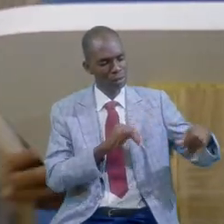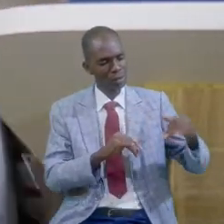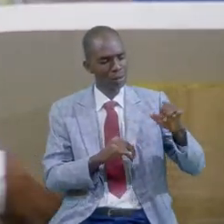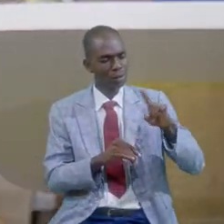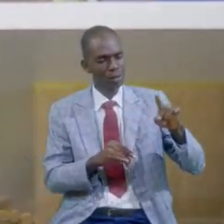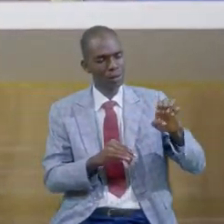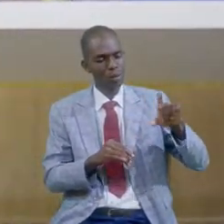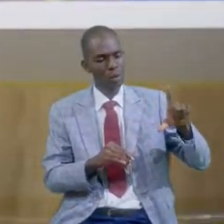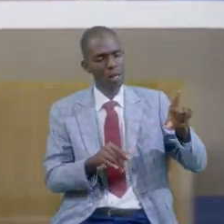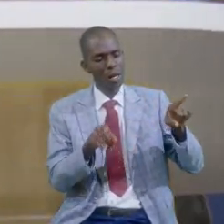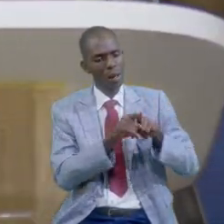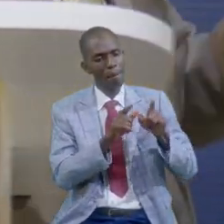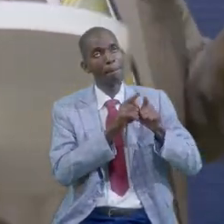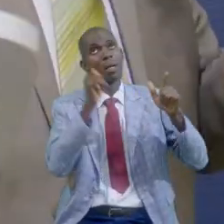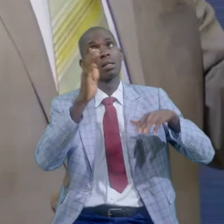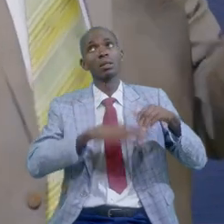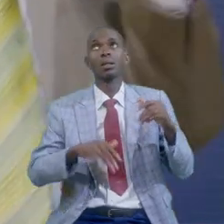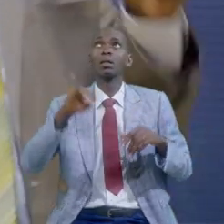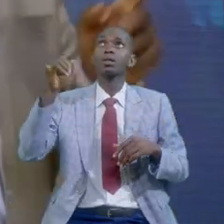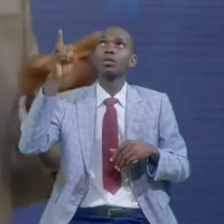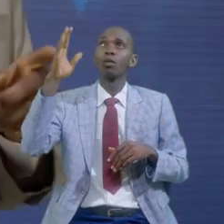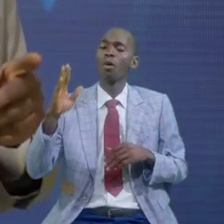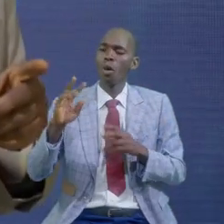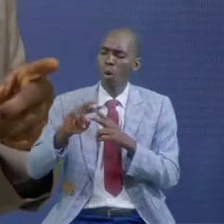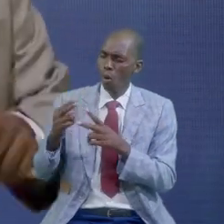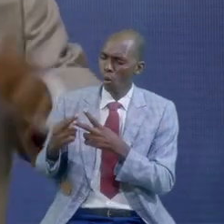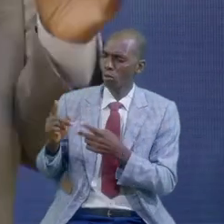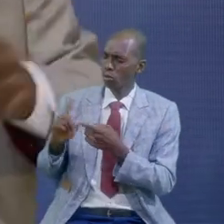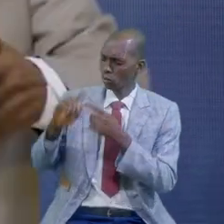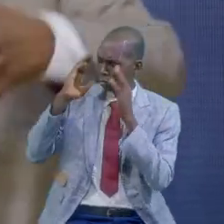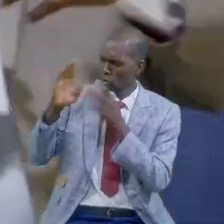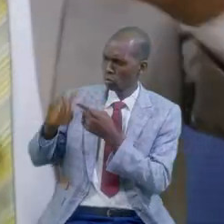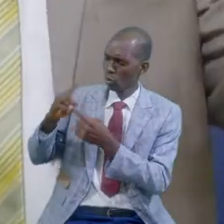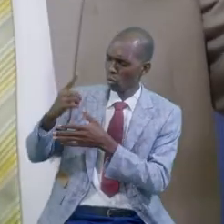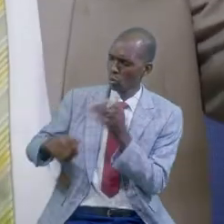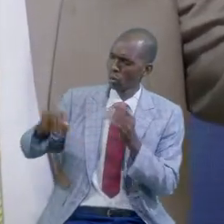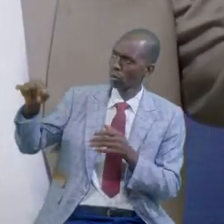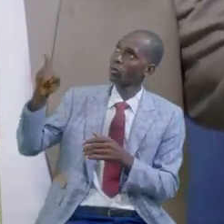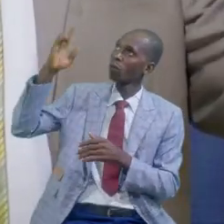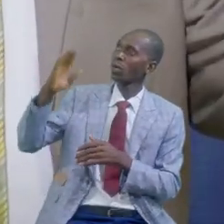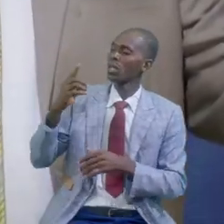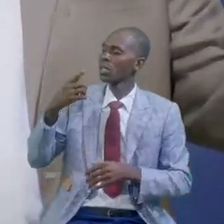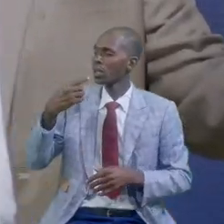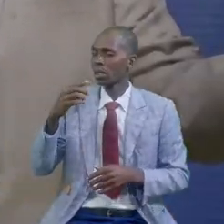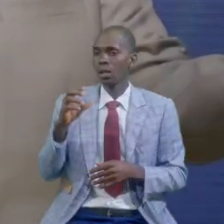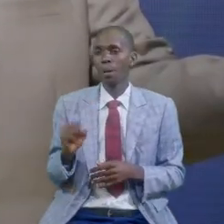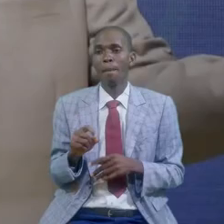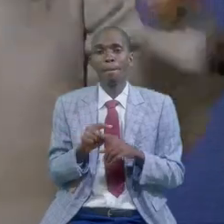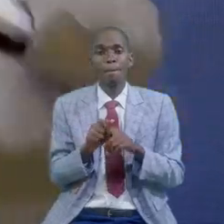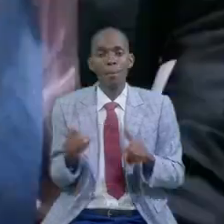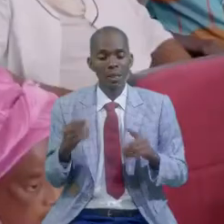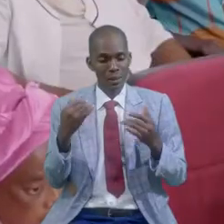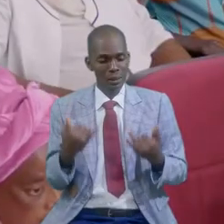either to say Jehovah had spoken, But Jezebel is now